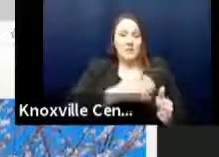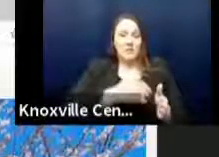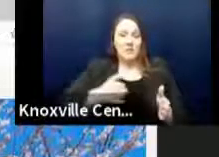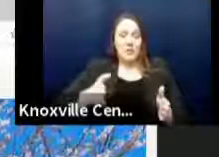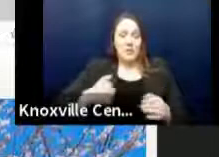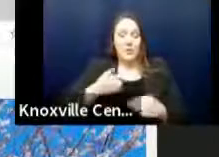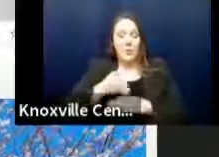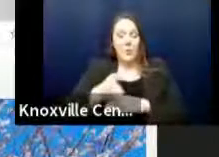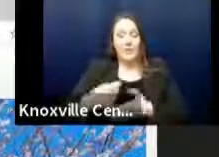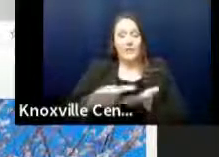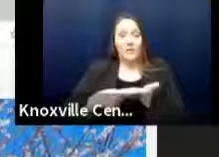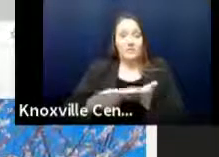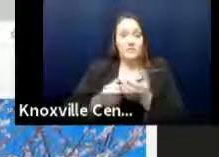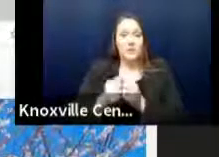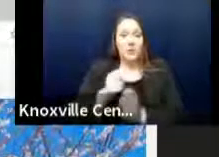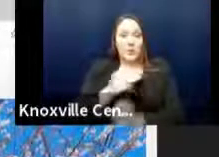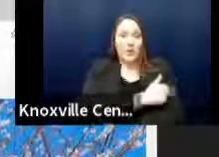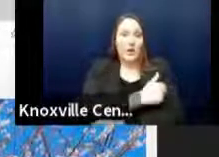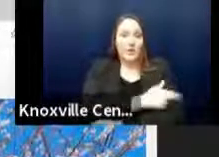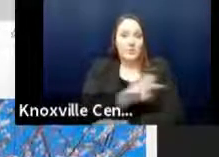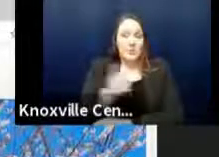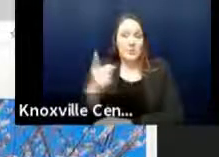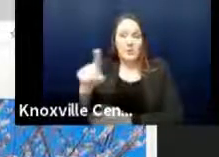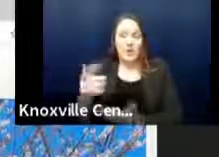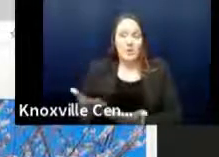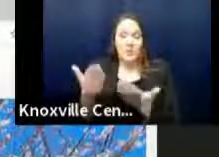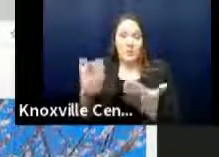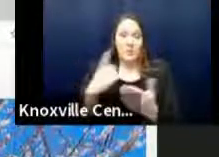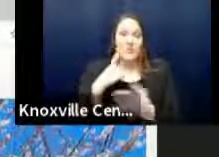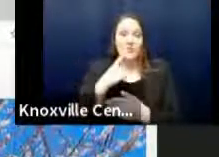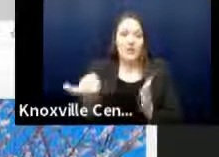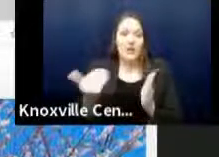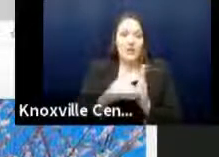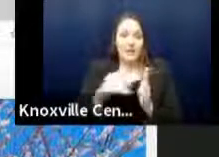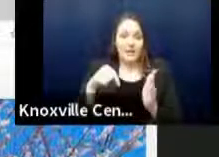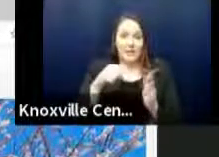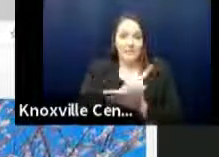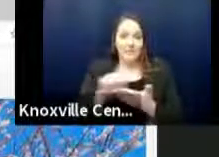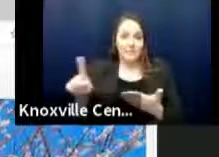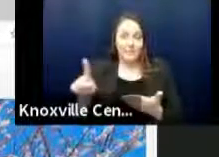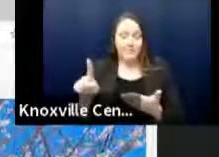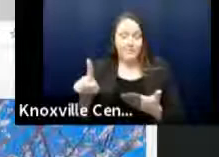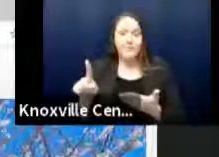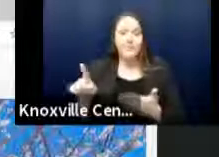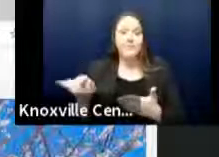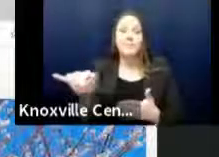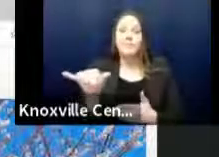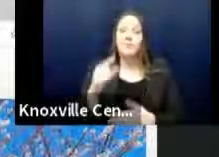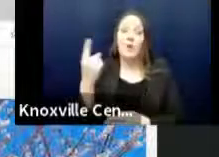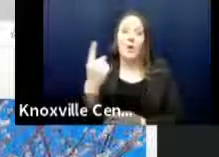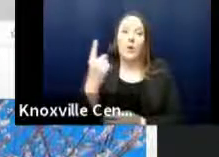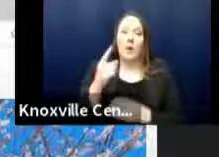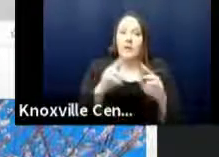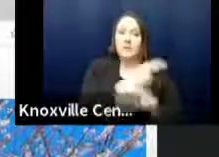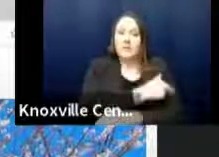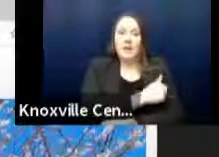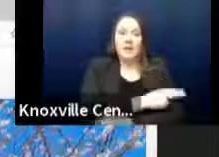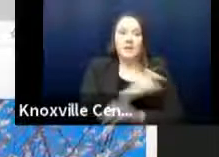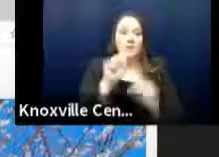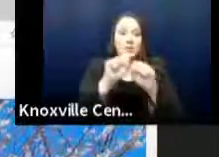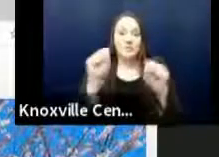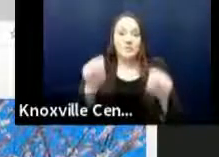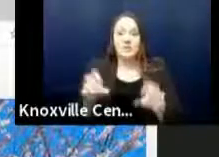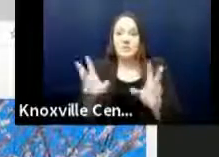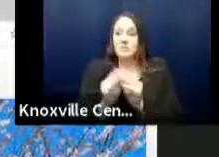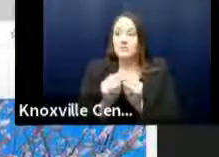partners, they have recommended that this benchmark be represented as red again this week. As always, the hospital systems continue to meet routinely,